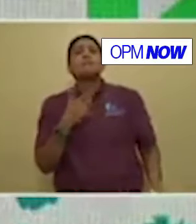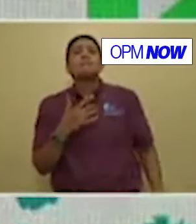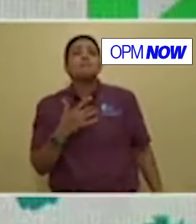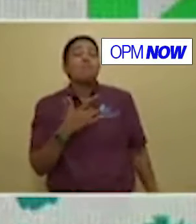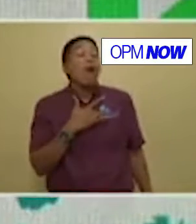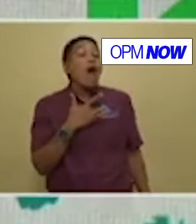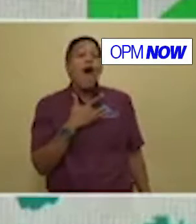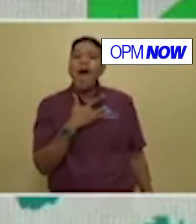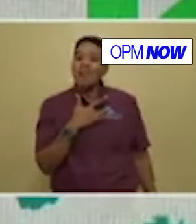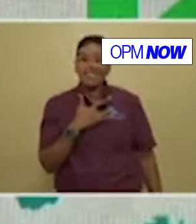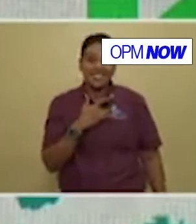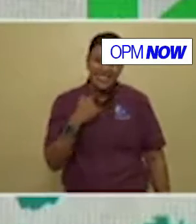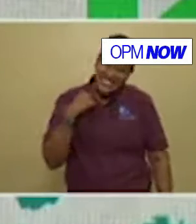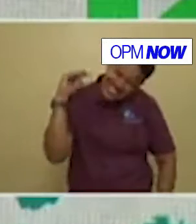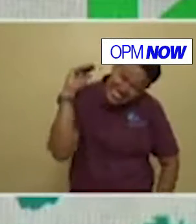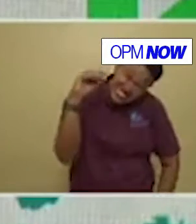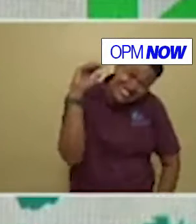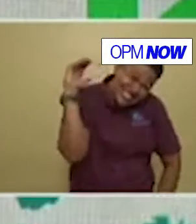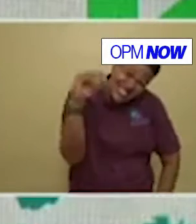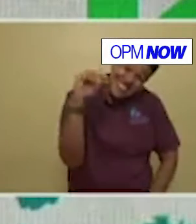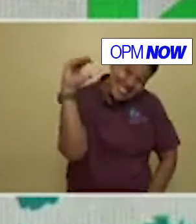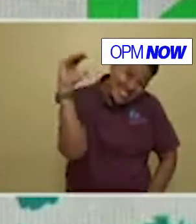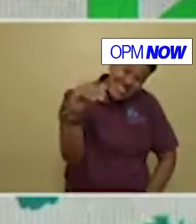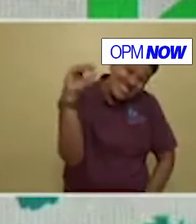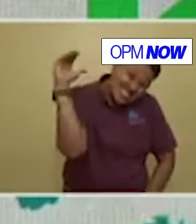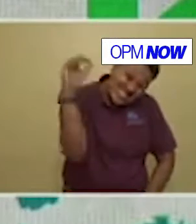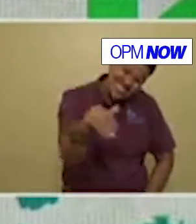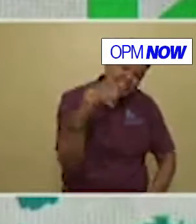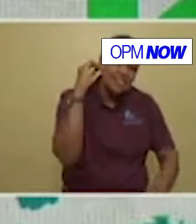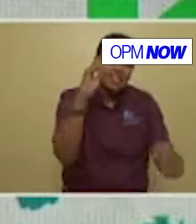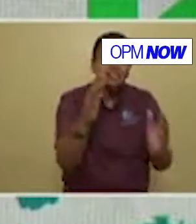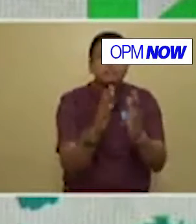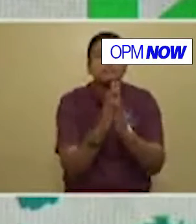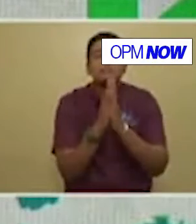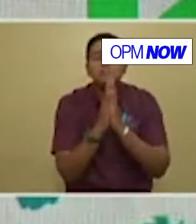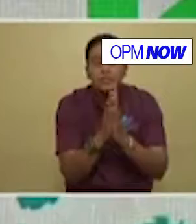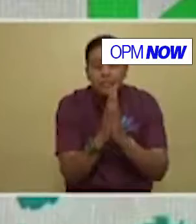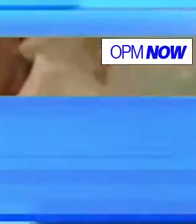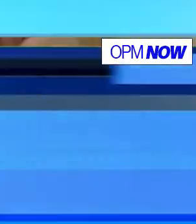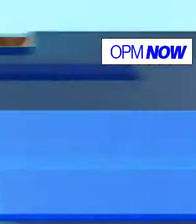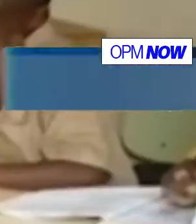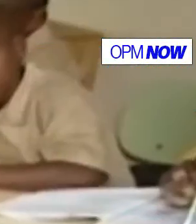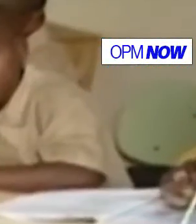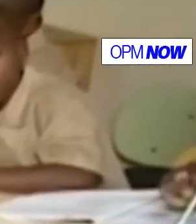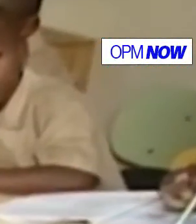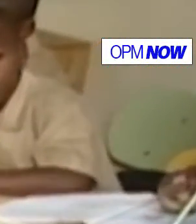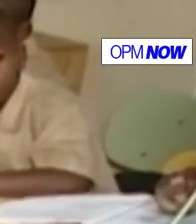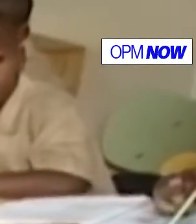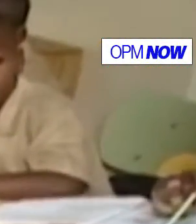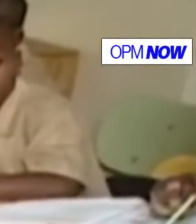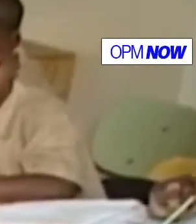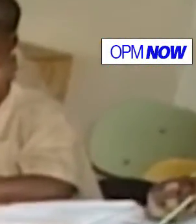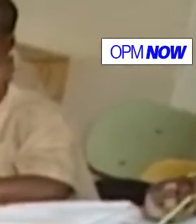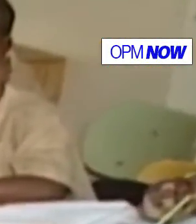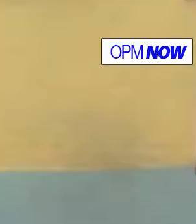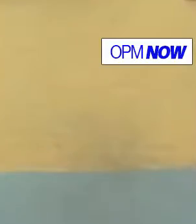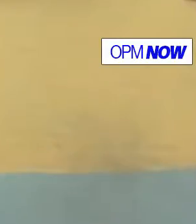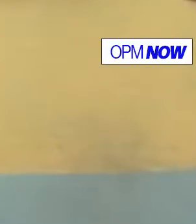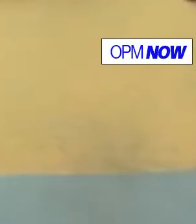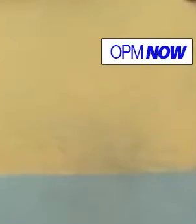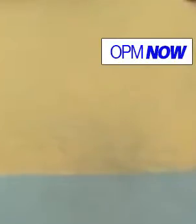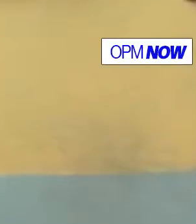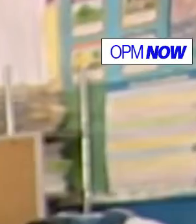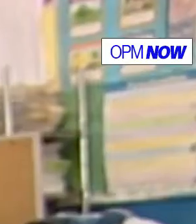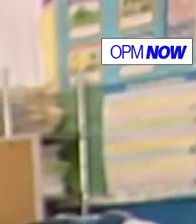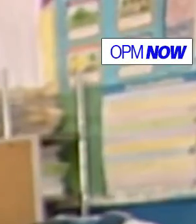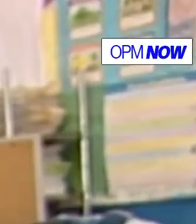bottom of my heart, appeal to our teachers, please get vaccinated. And the Education Minister, the Honourable Favour Williams, says